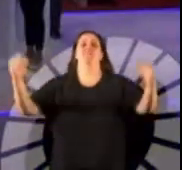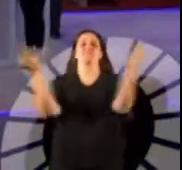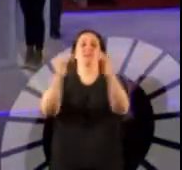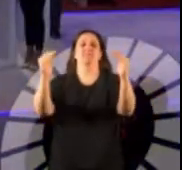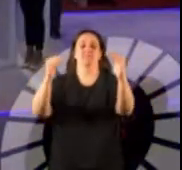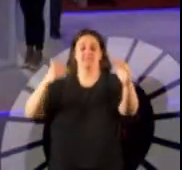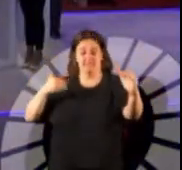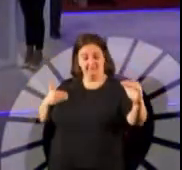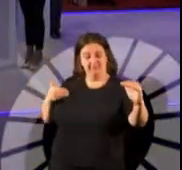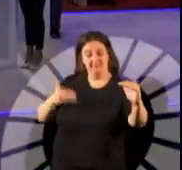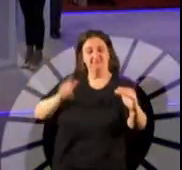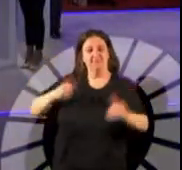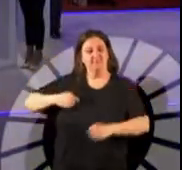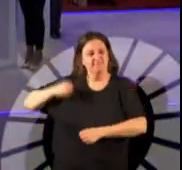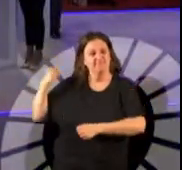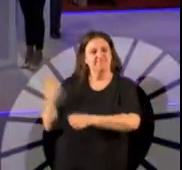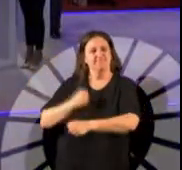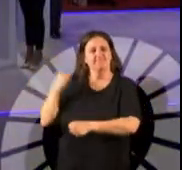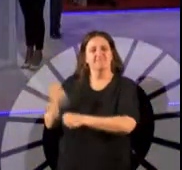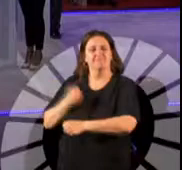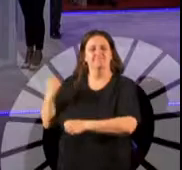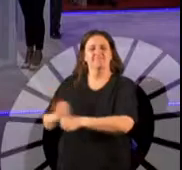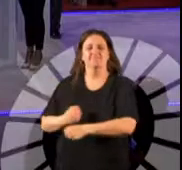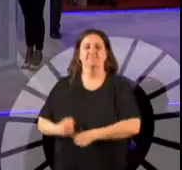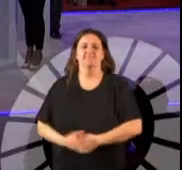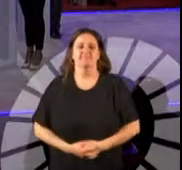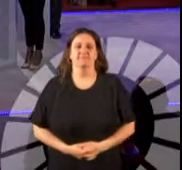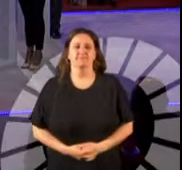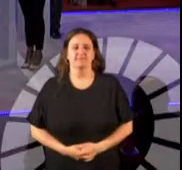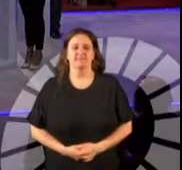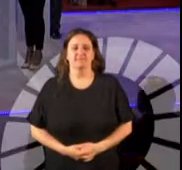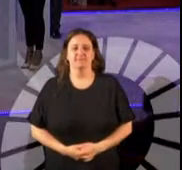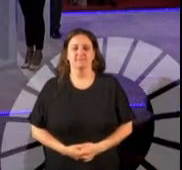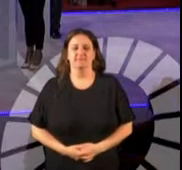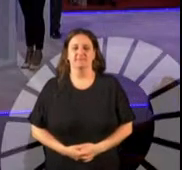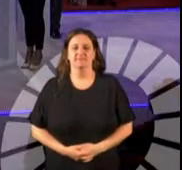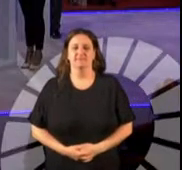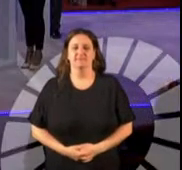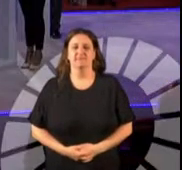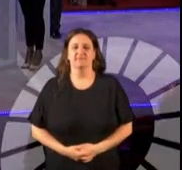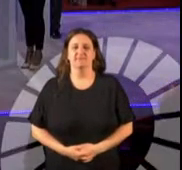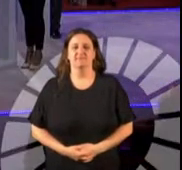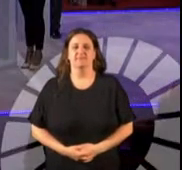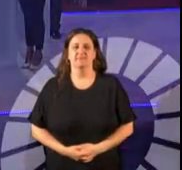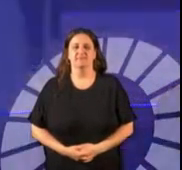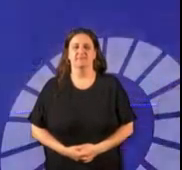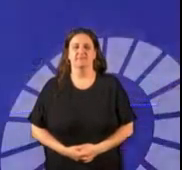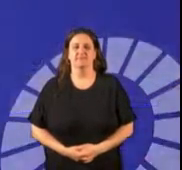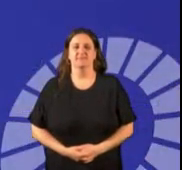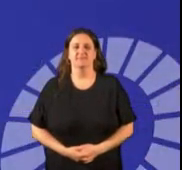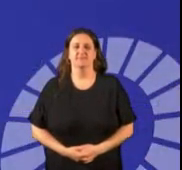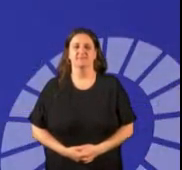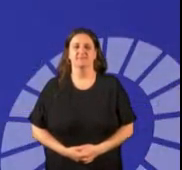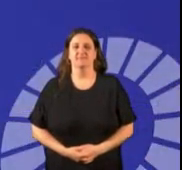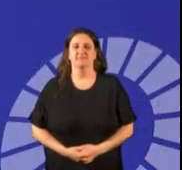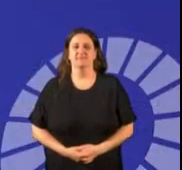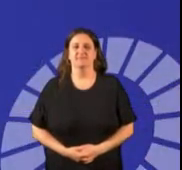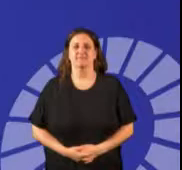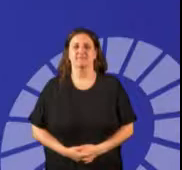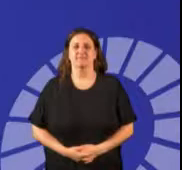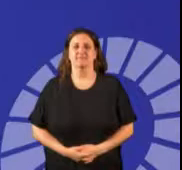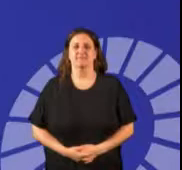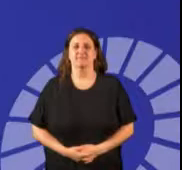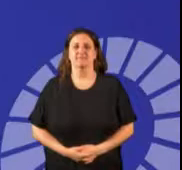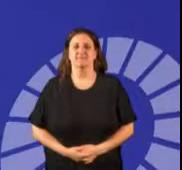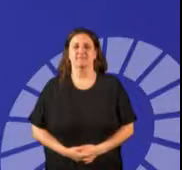is too slow. In fact, we are now facing a backlash on basic women's rights.